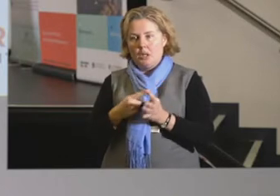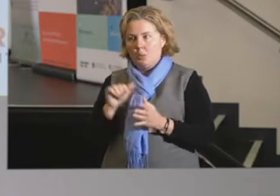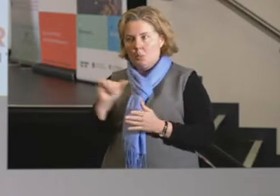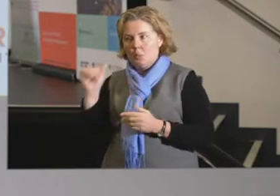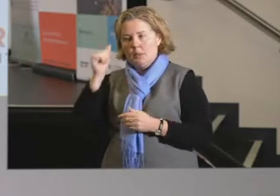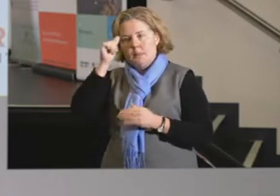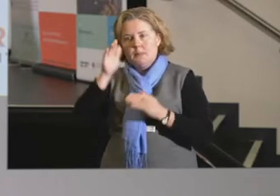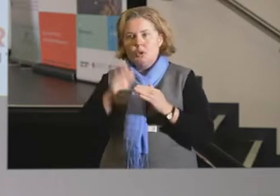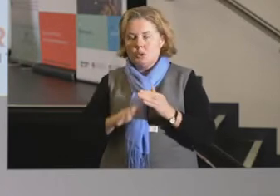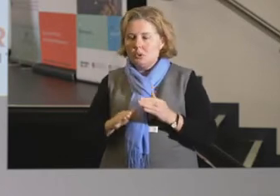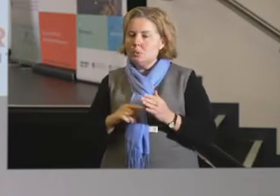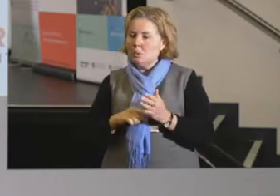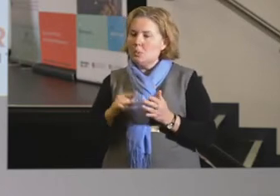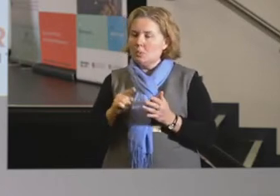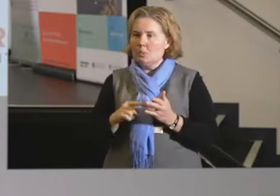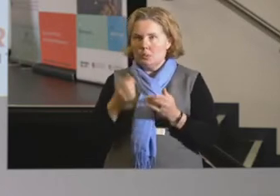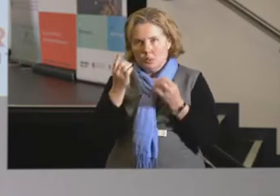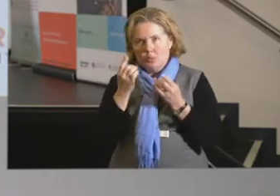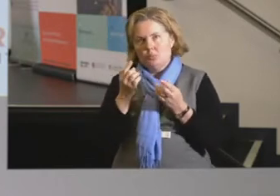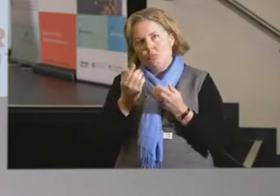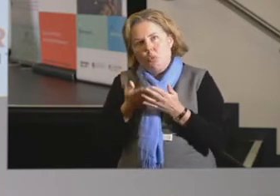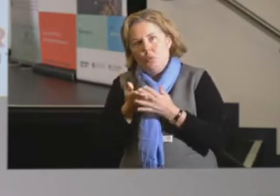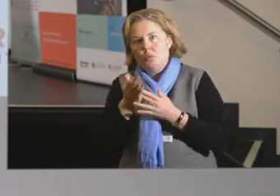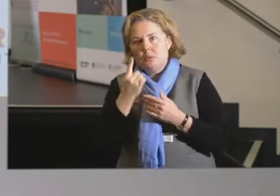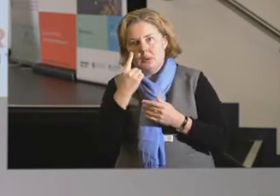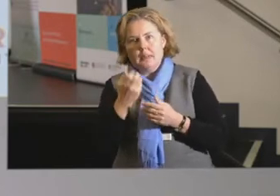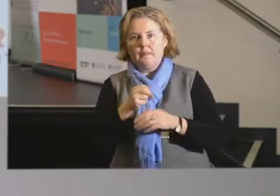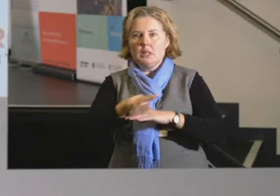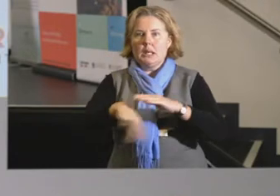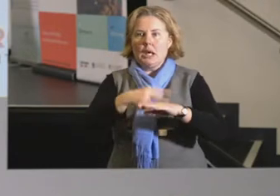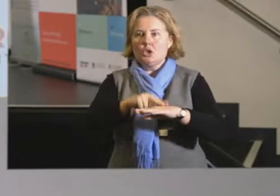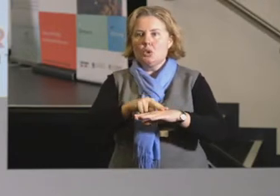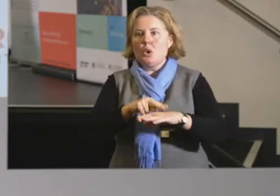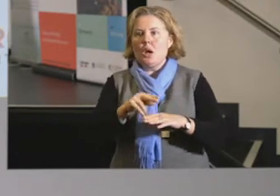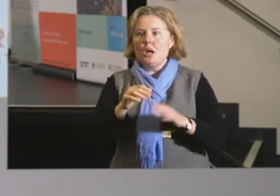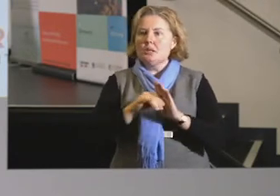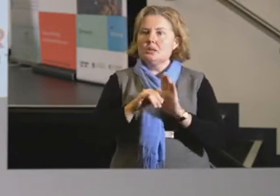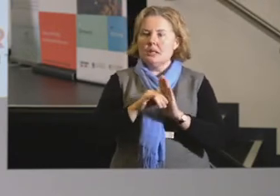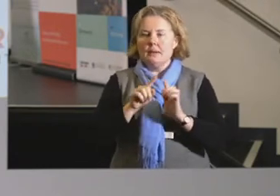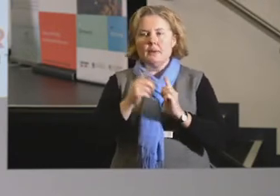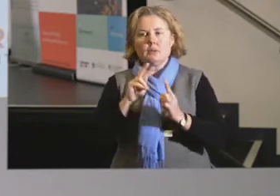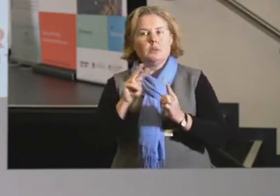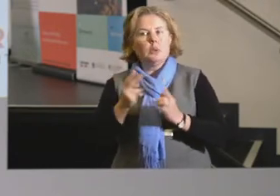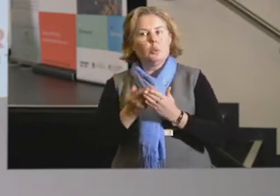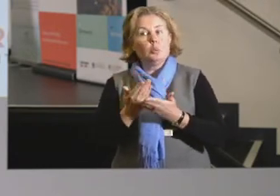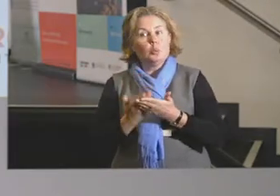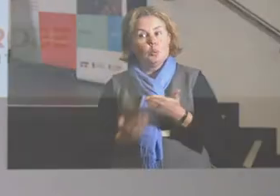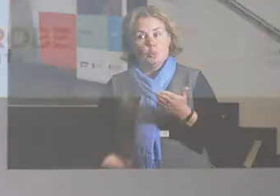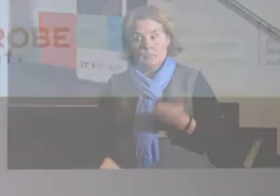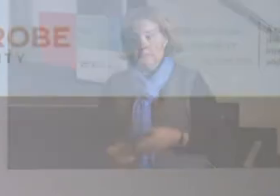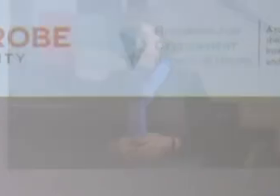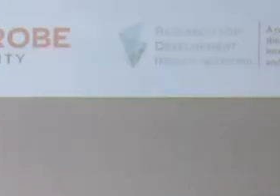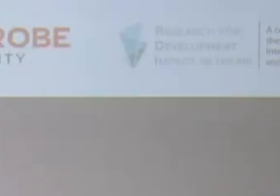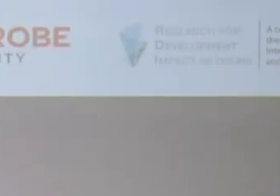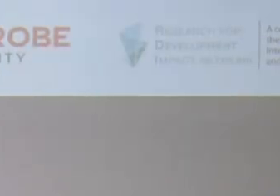identity through a youth movement is a different angle on this story. Thank